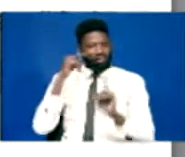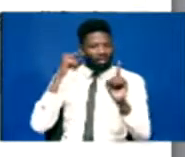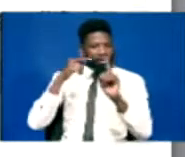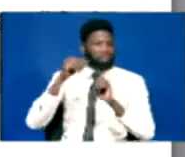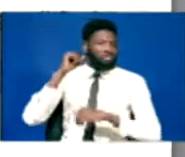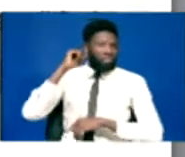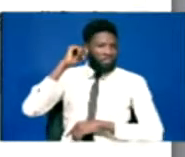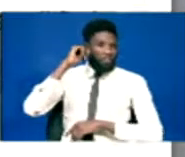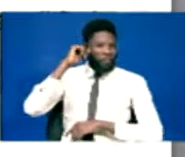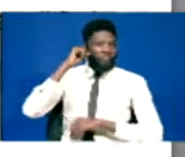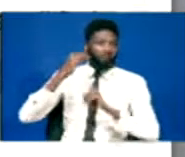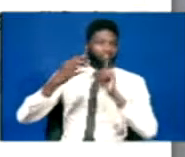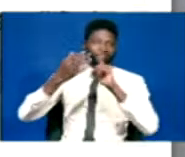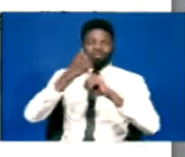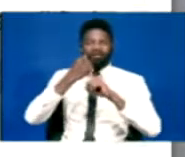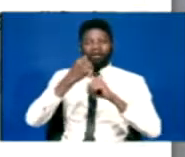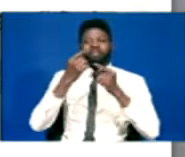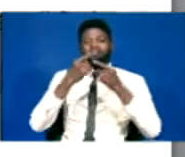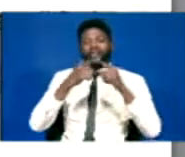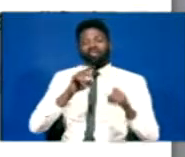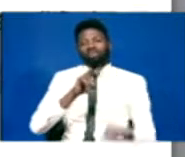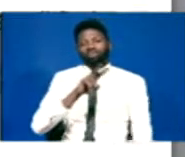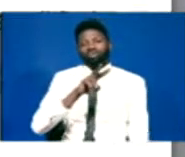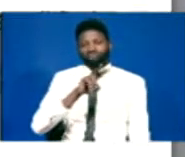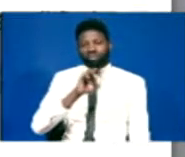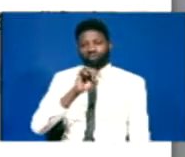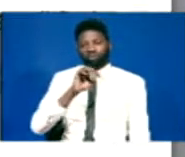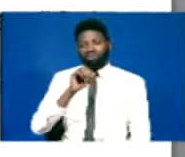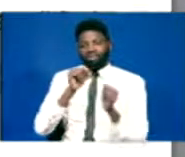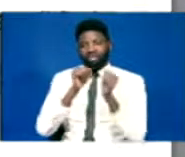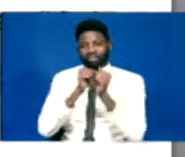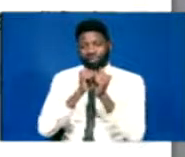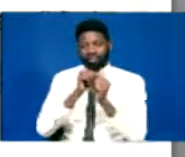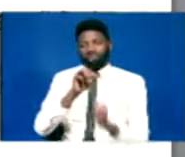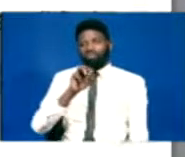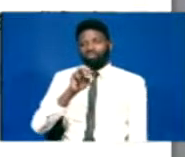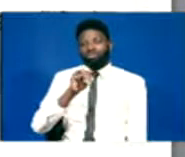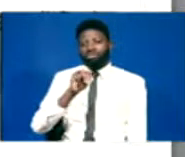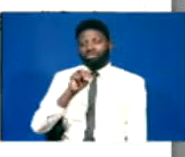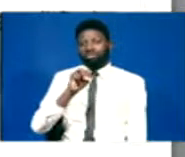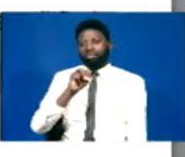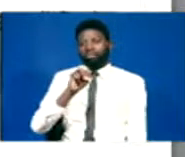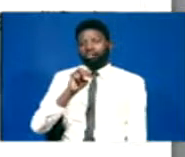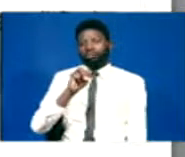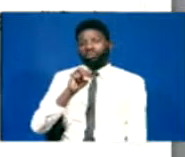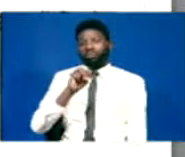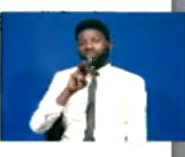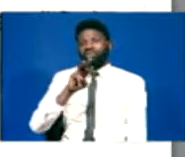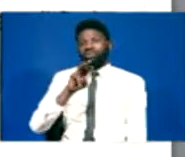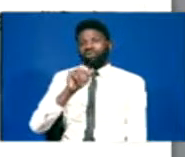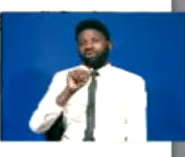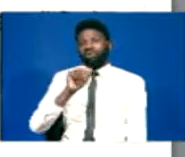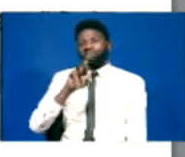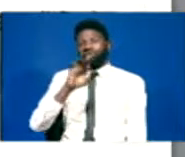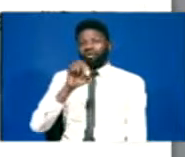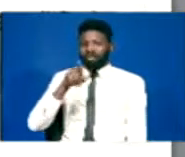to 2010, Maure was part of the team that was giving legal advice when the church raised